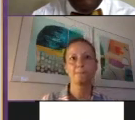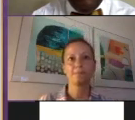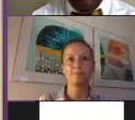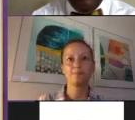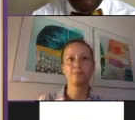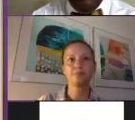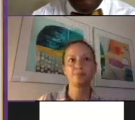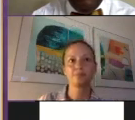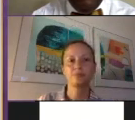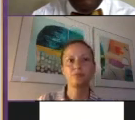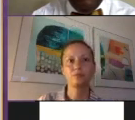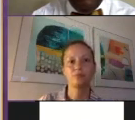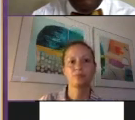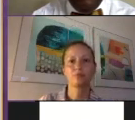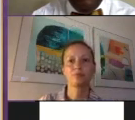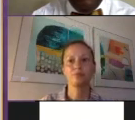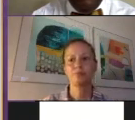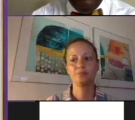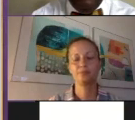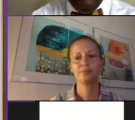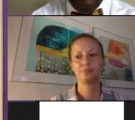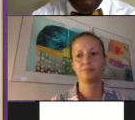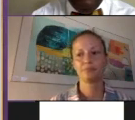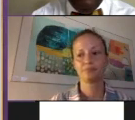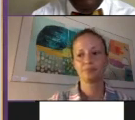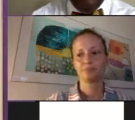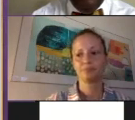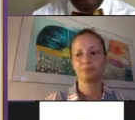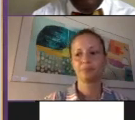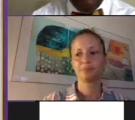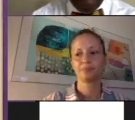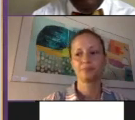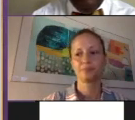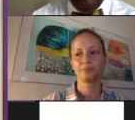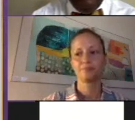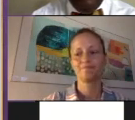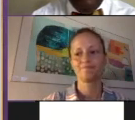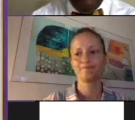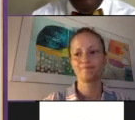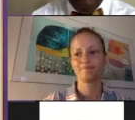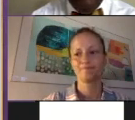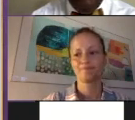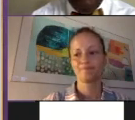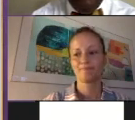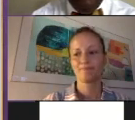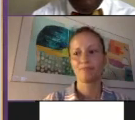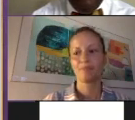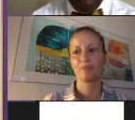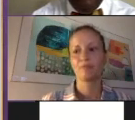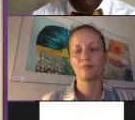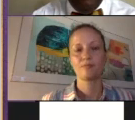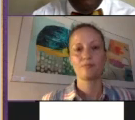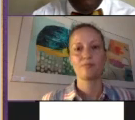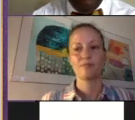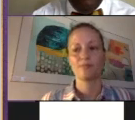Will have sort of touched on some of these points. But when we dive in a little deeper, the creative process, just as Lewis said as